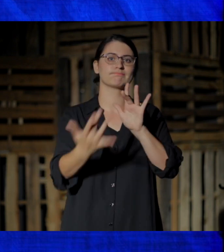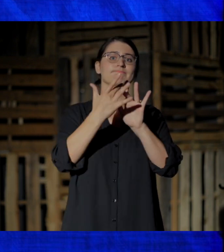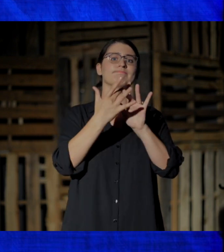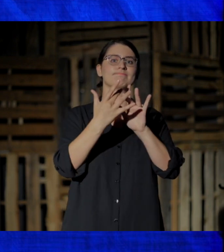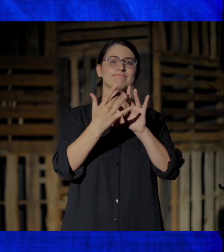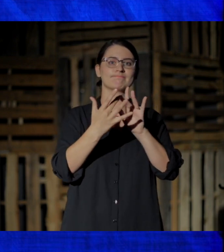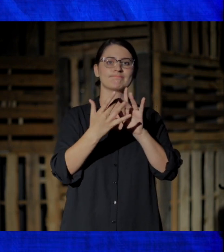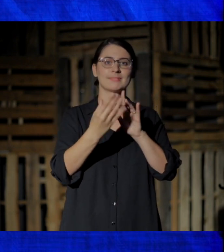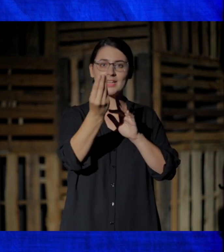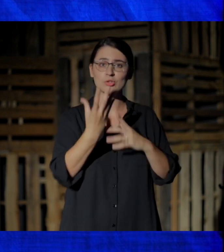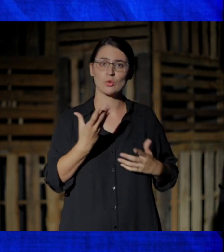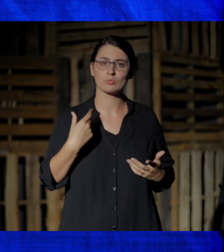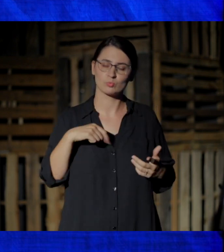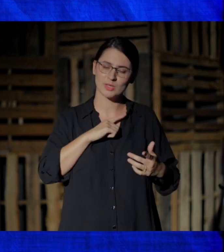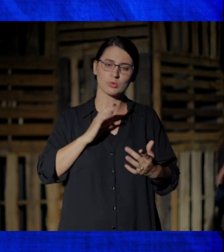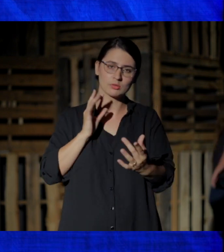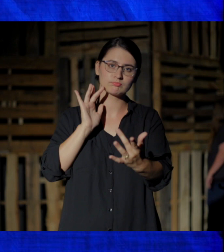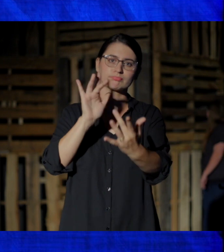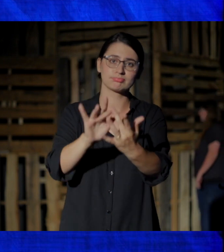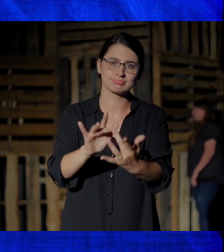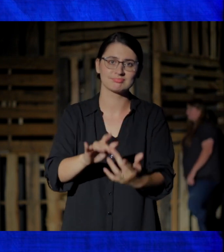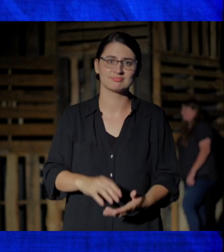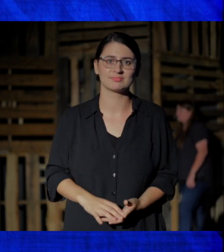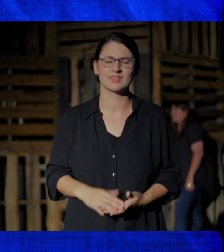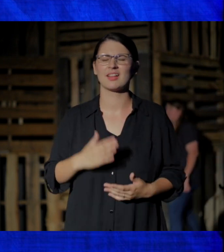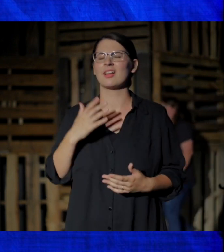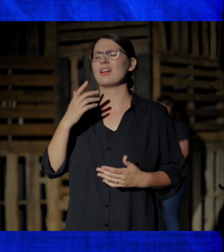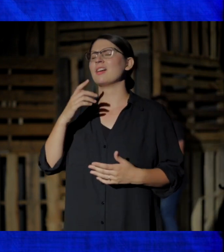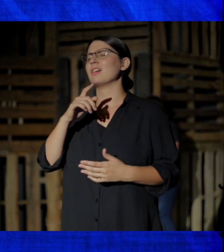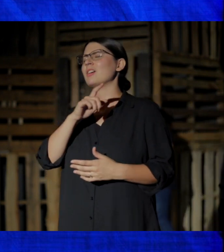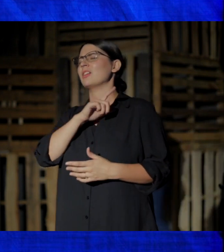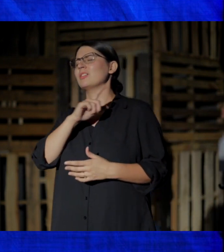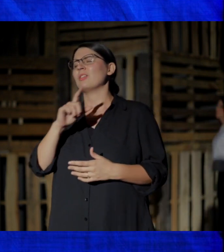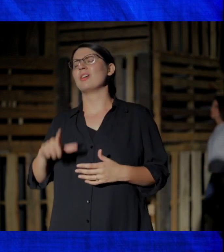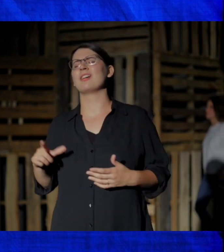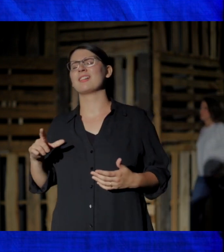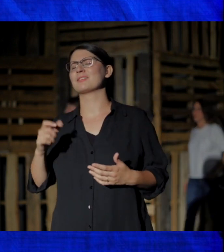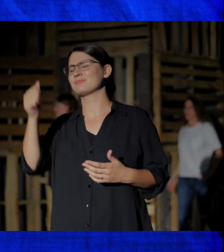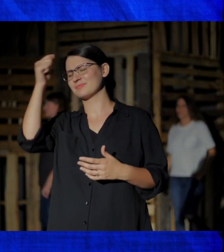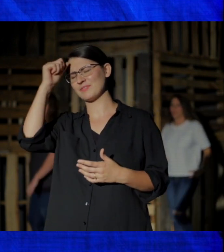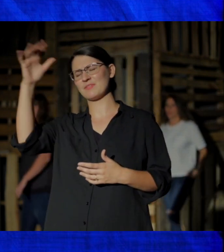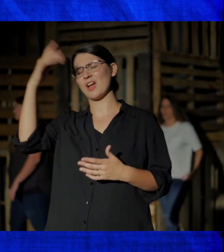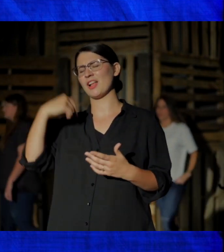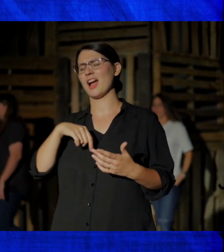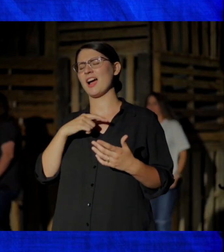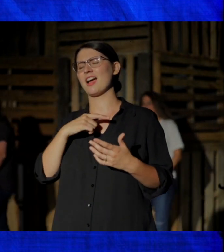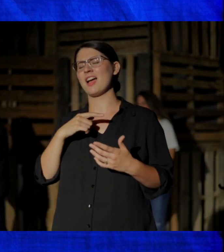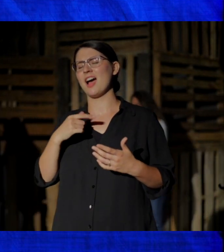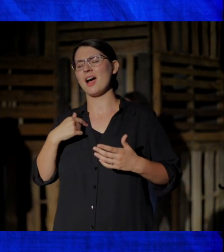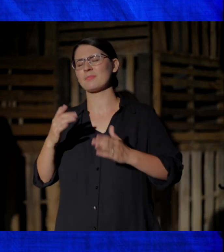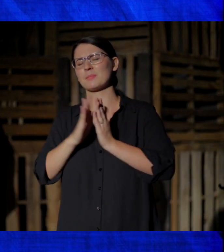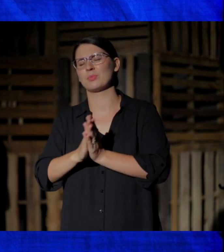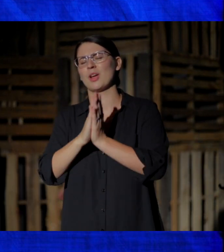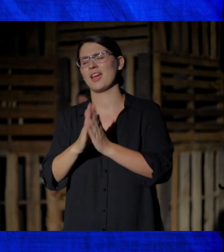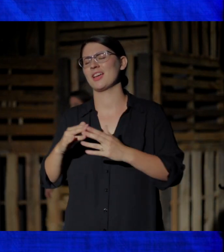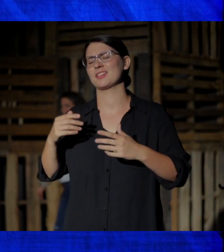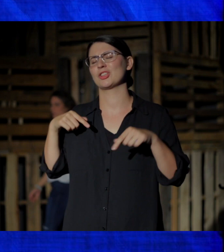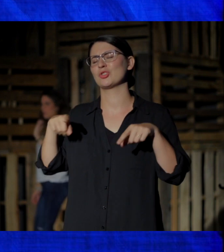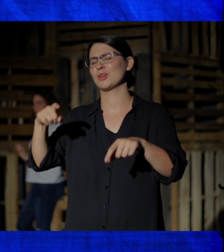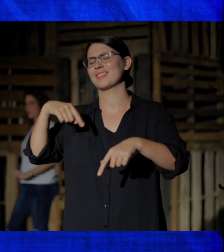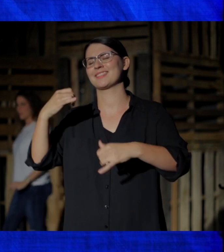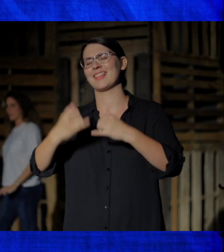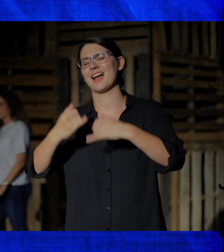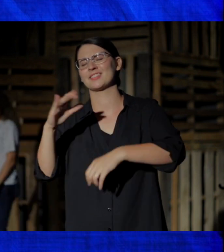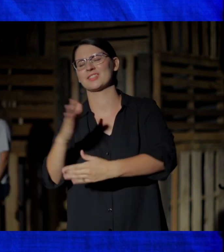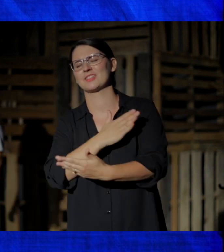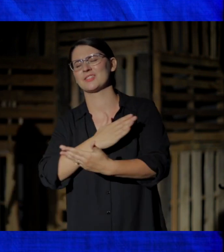song, I pray that we don't just listen to it for its musical appeal to our hearts, but